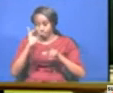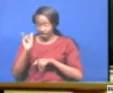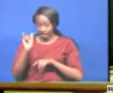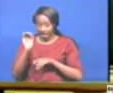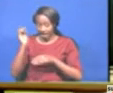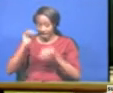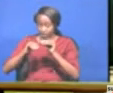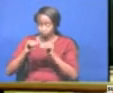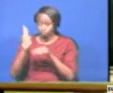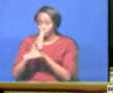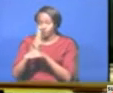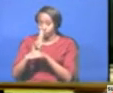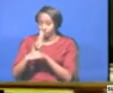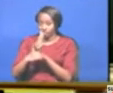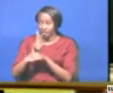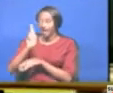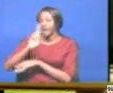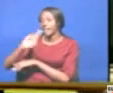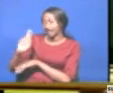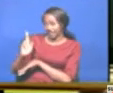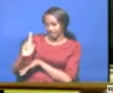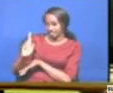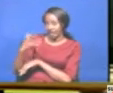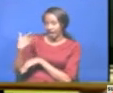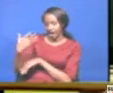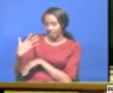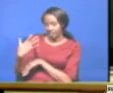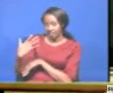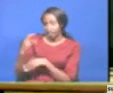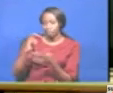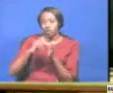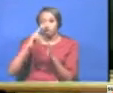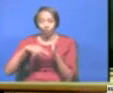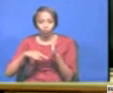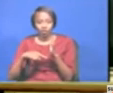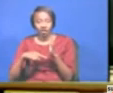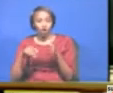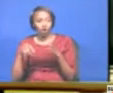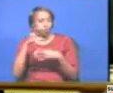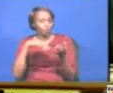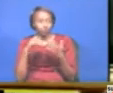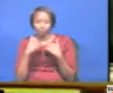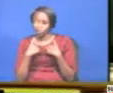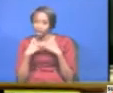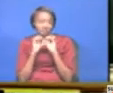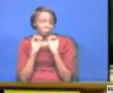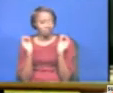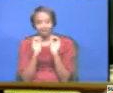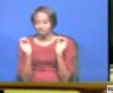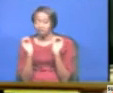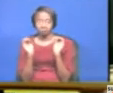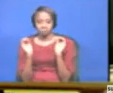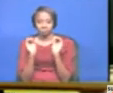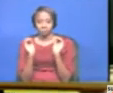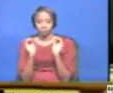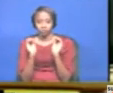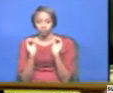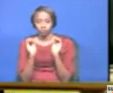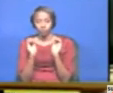right hand. So that is going to distinguish between the ink that was used in the left hand, and we'll now